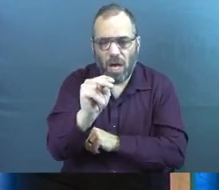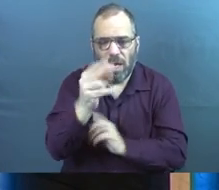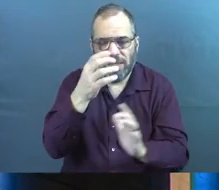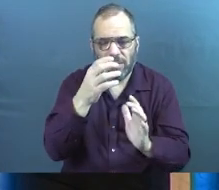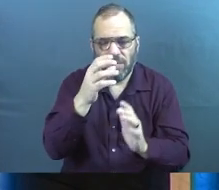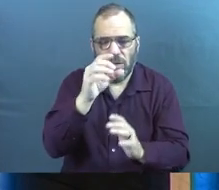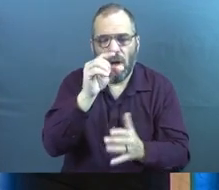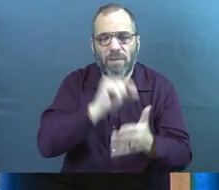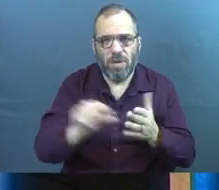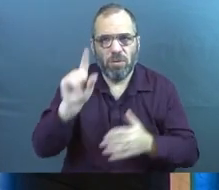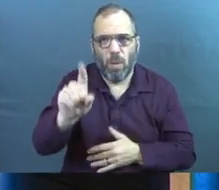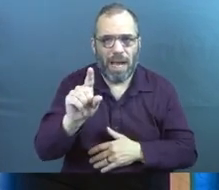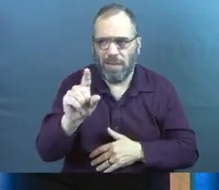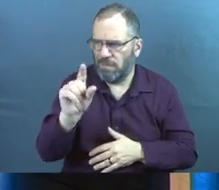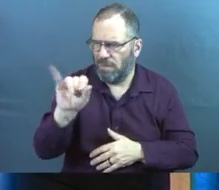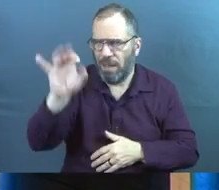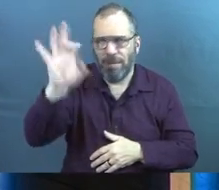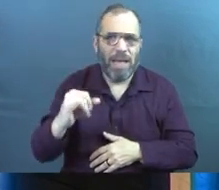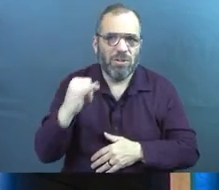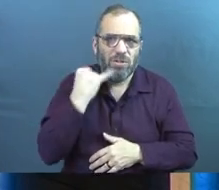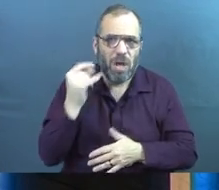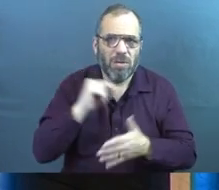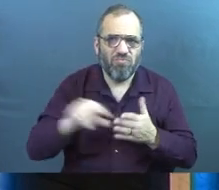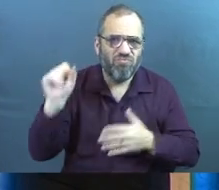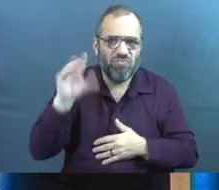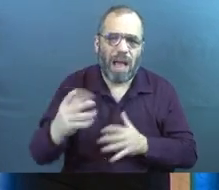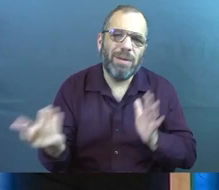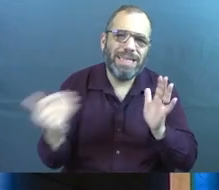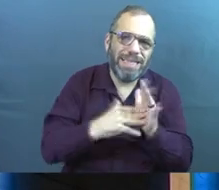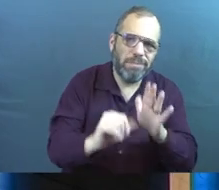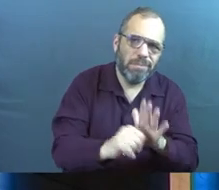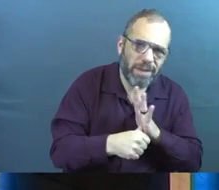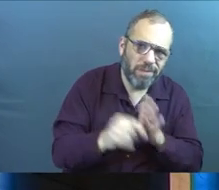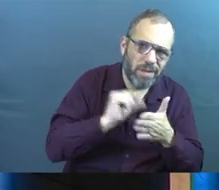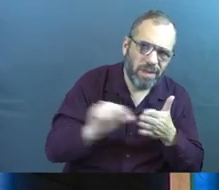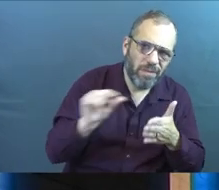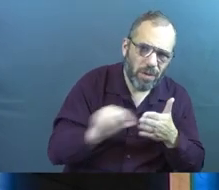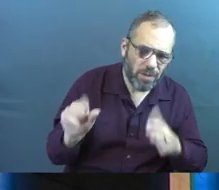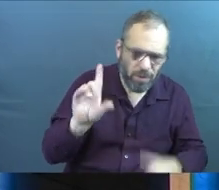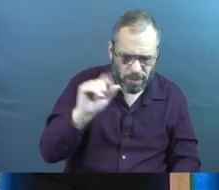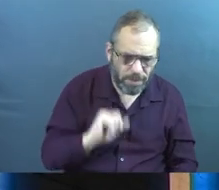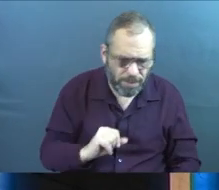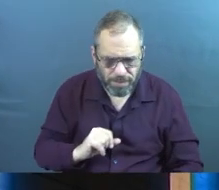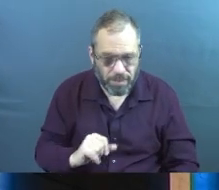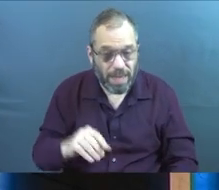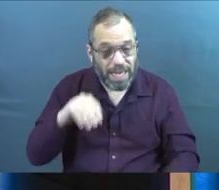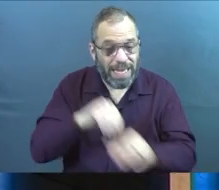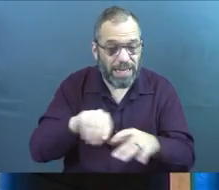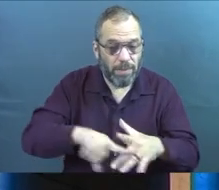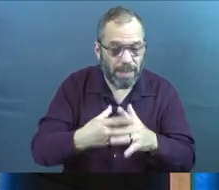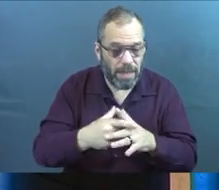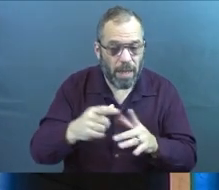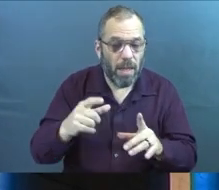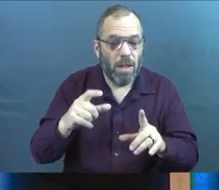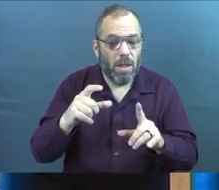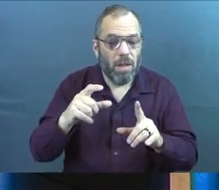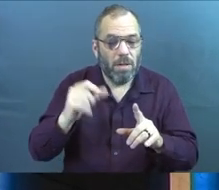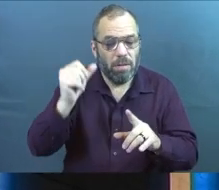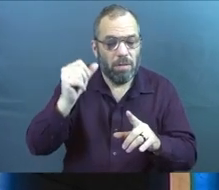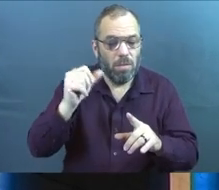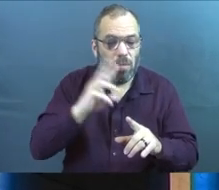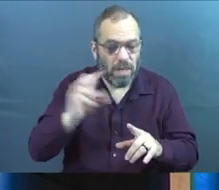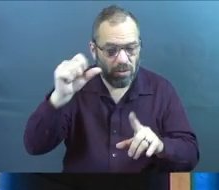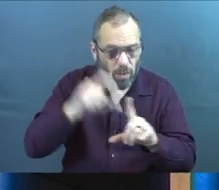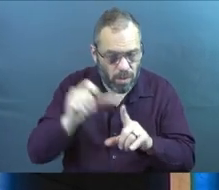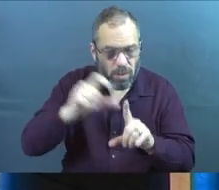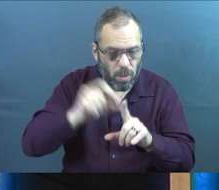John chapter 1, Pastor Josh read this last week, but I want to reiterate it because it's so important to this point. It says, in the beginning, the Word already existed.